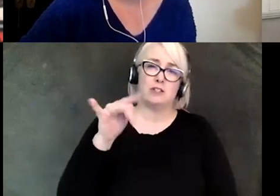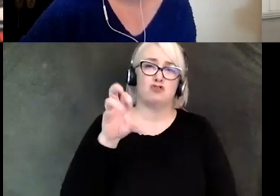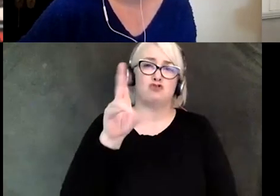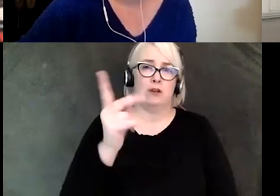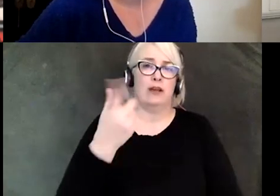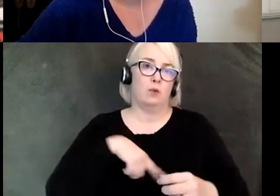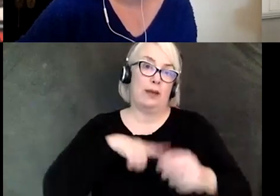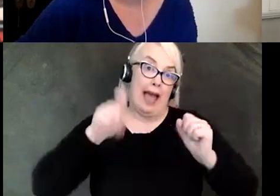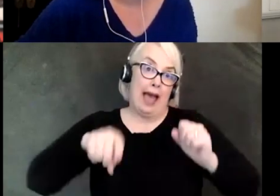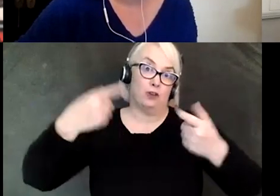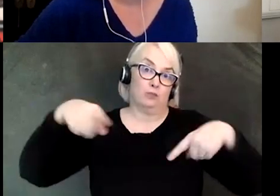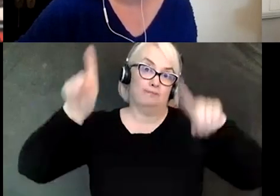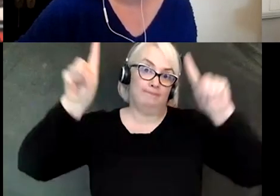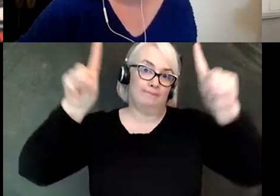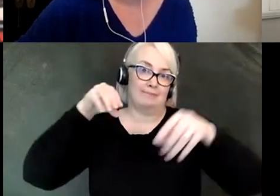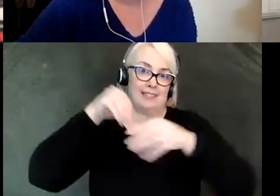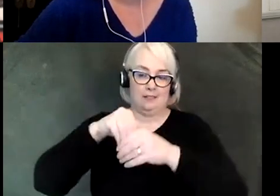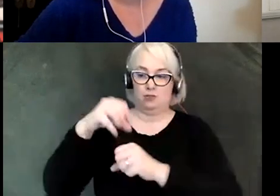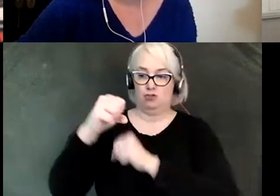off. Yeah.